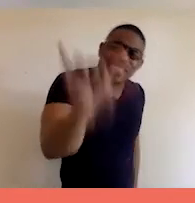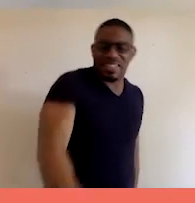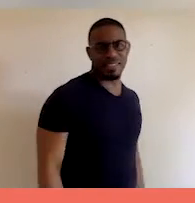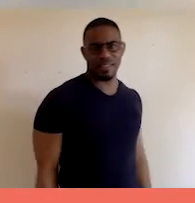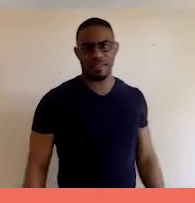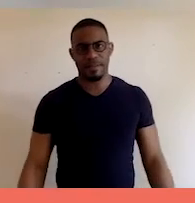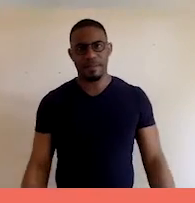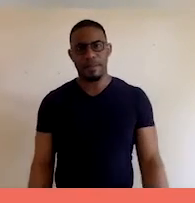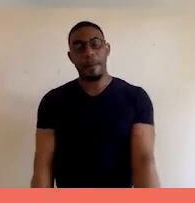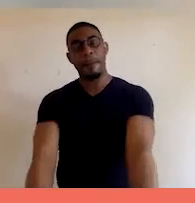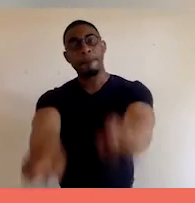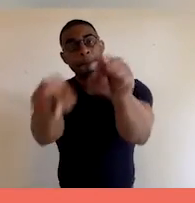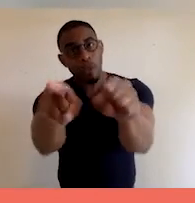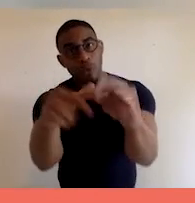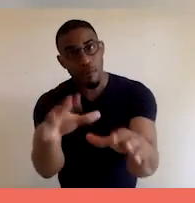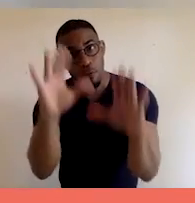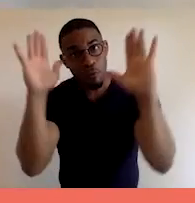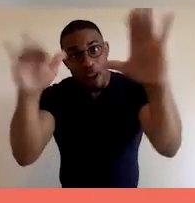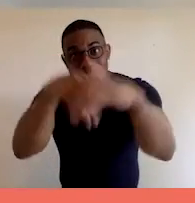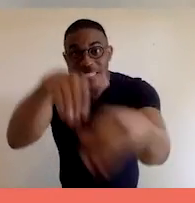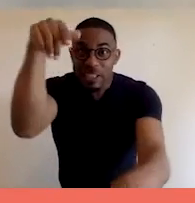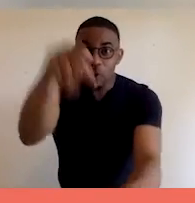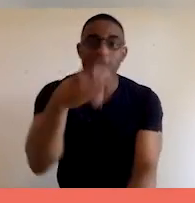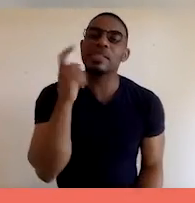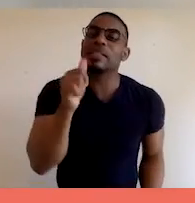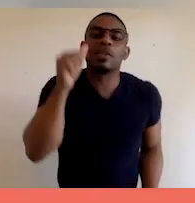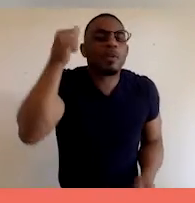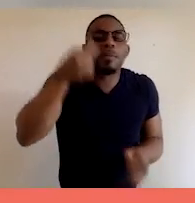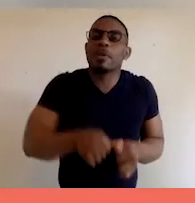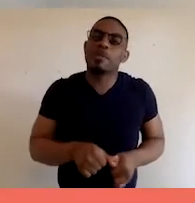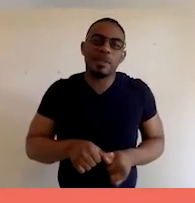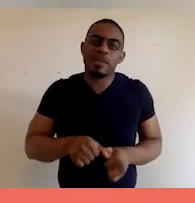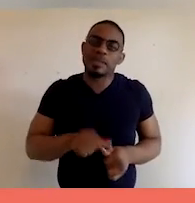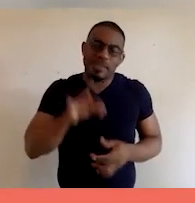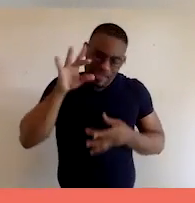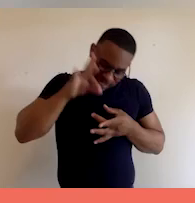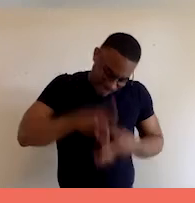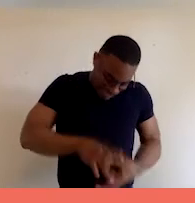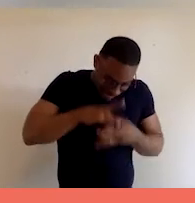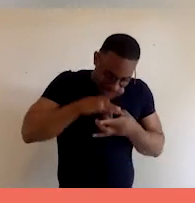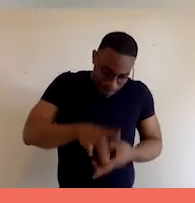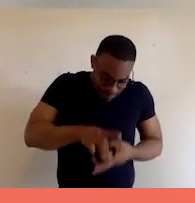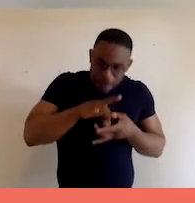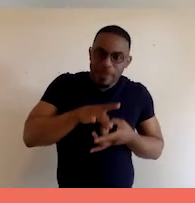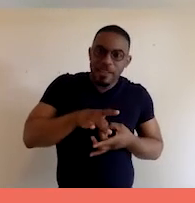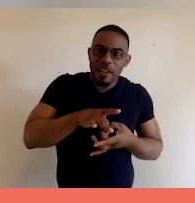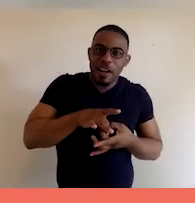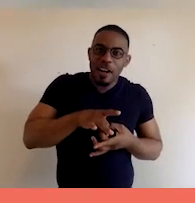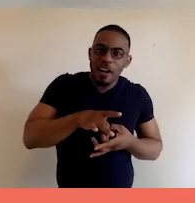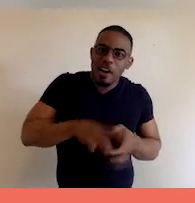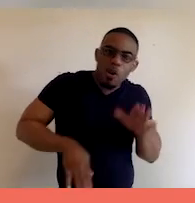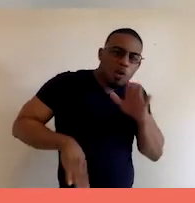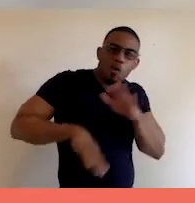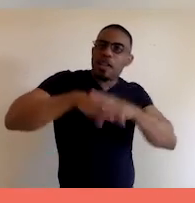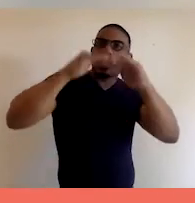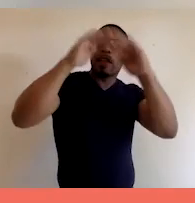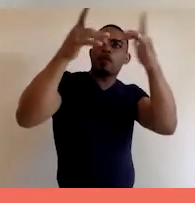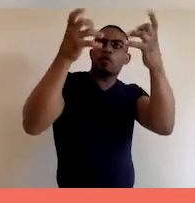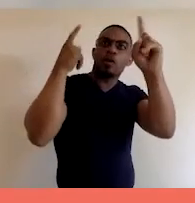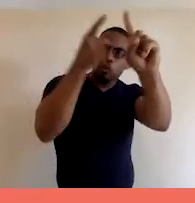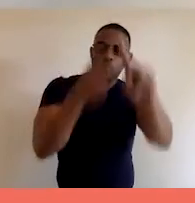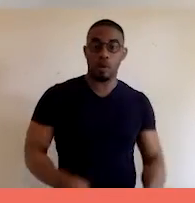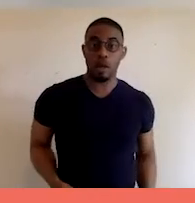that. You have greatness in you. You just need to remember it to tap into it. Tap into it and reach the levels that you want to